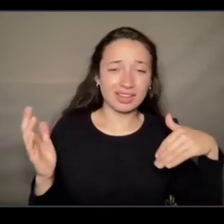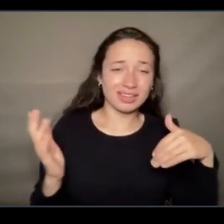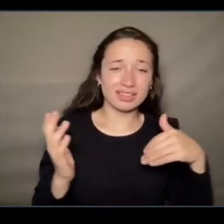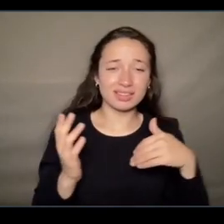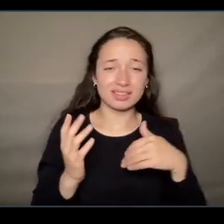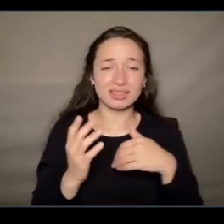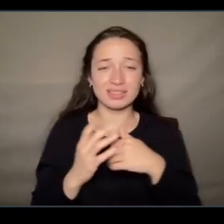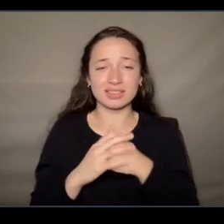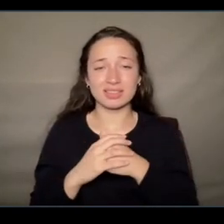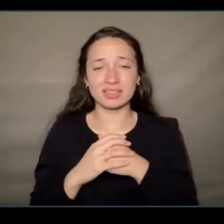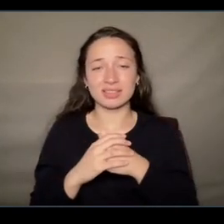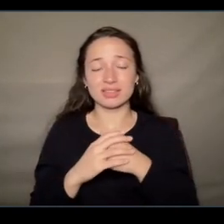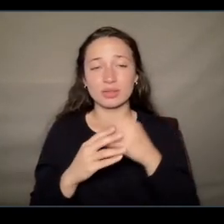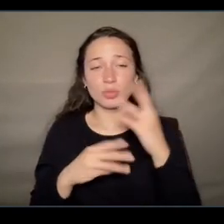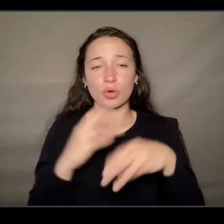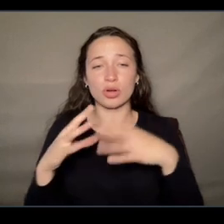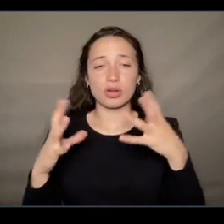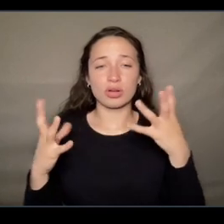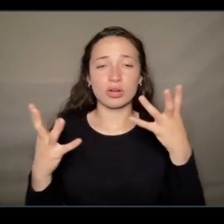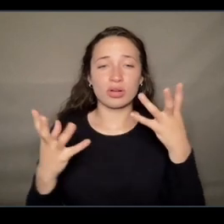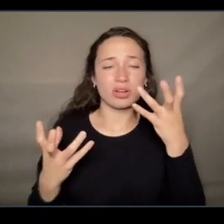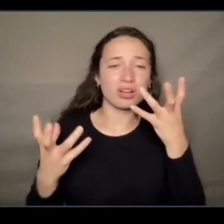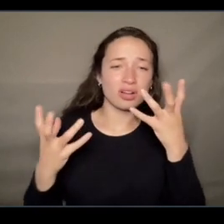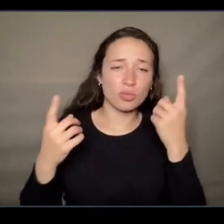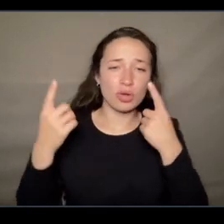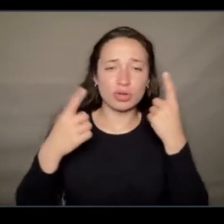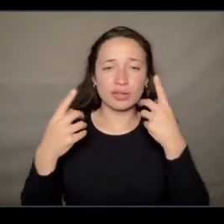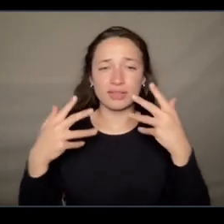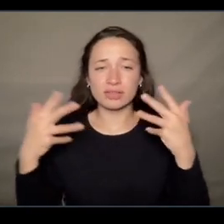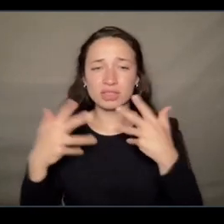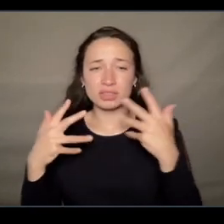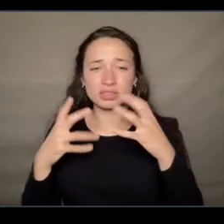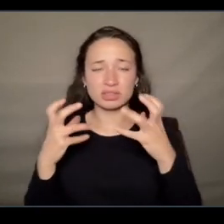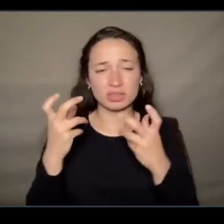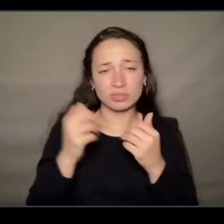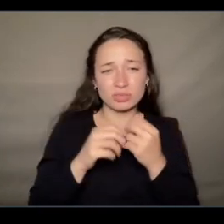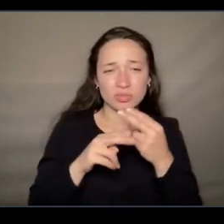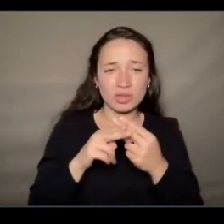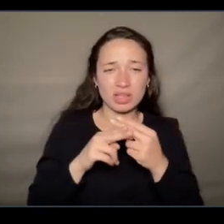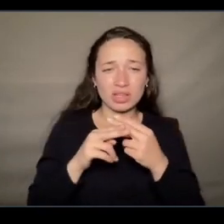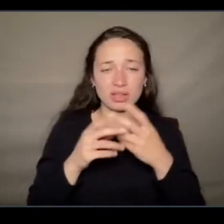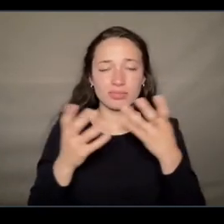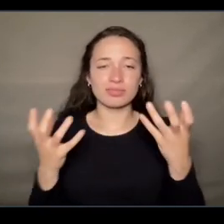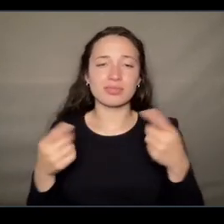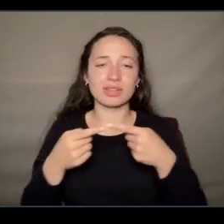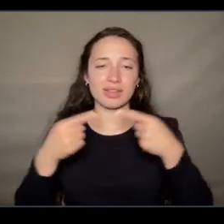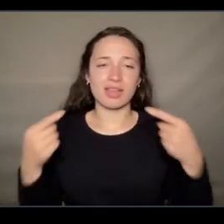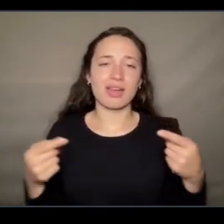Sooner or late, world wonders and fears press in with their weight.